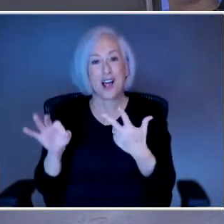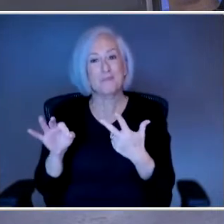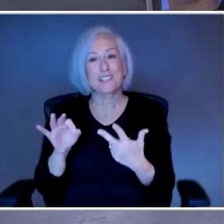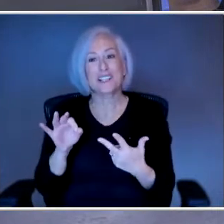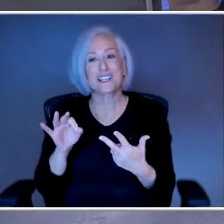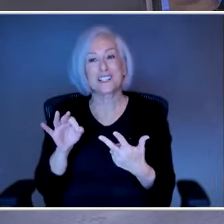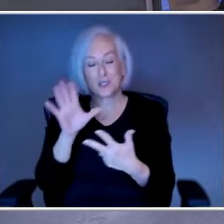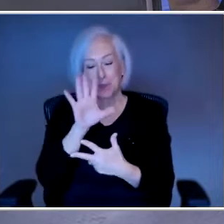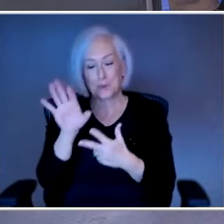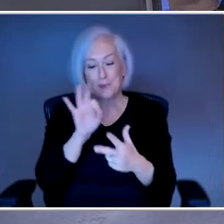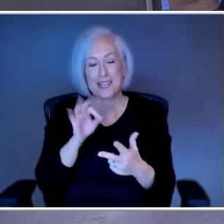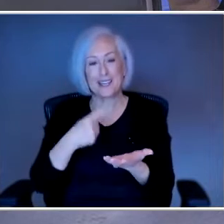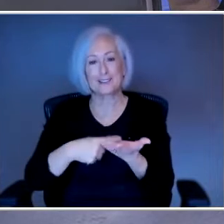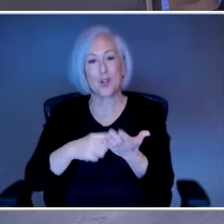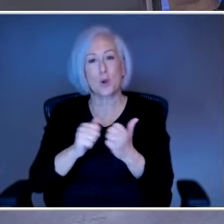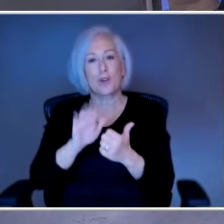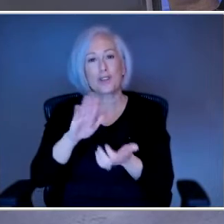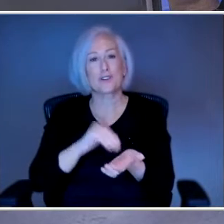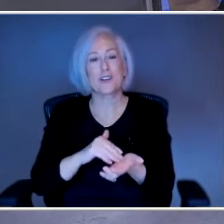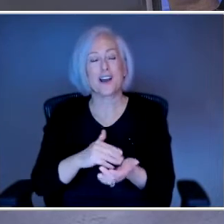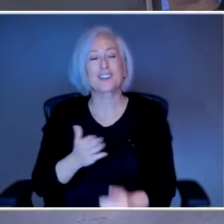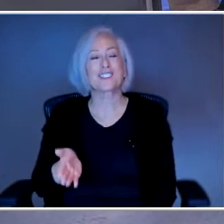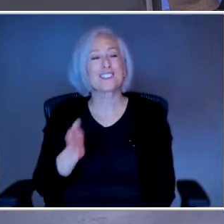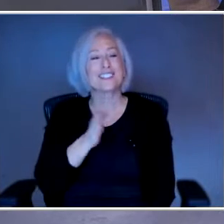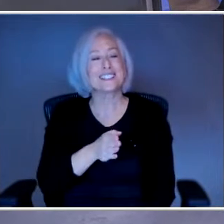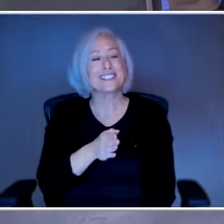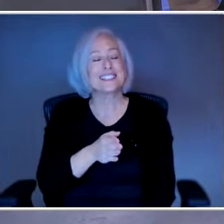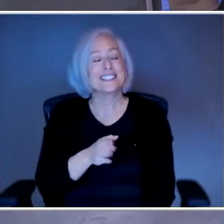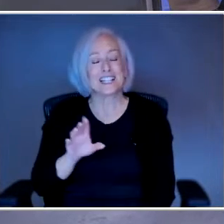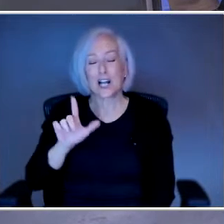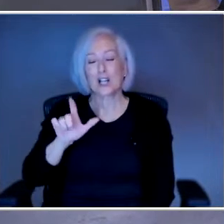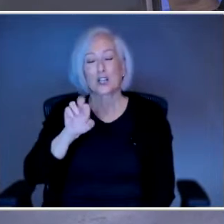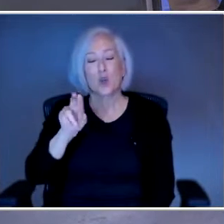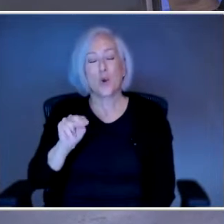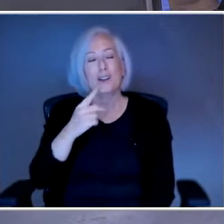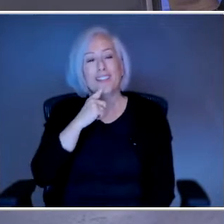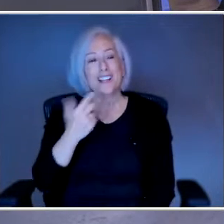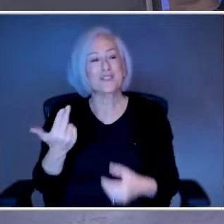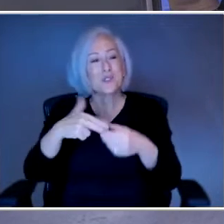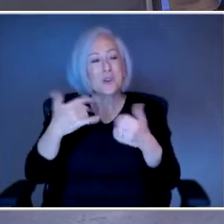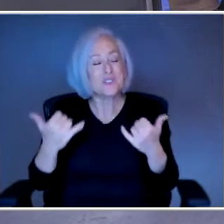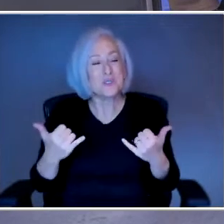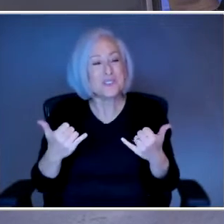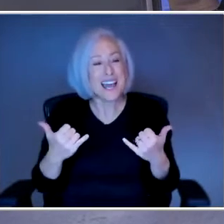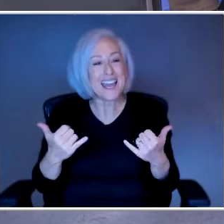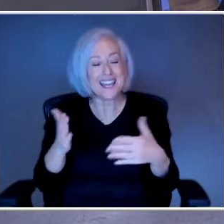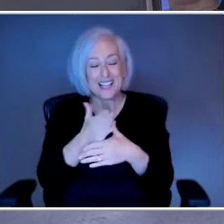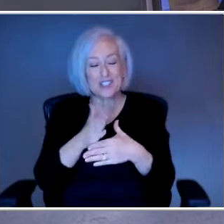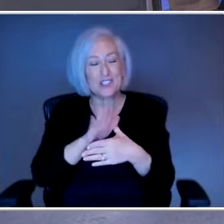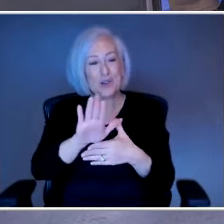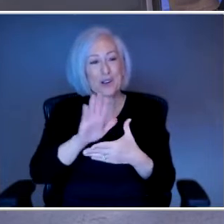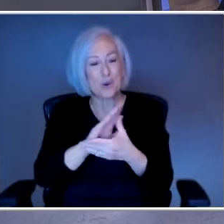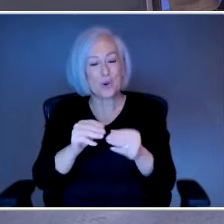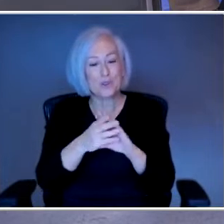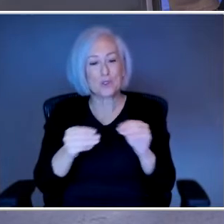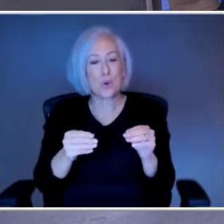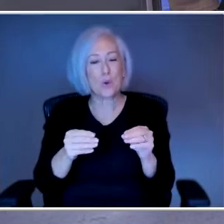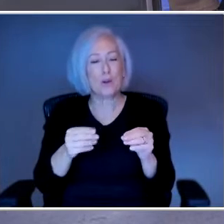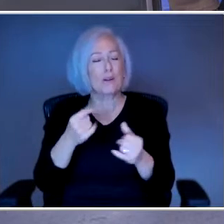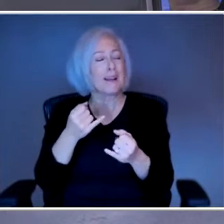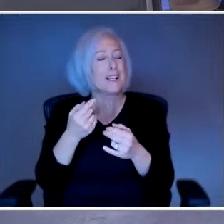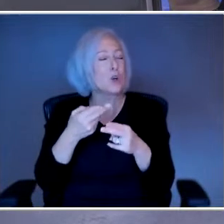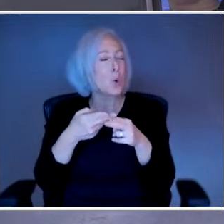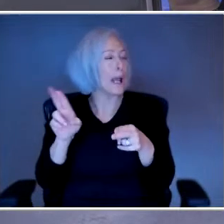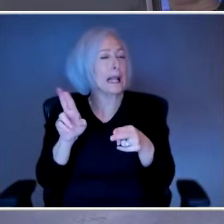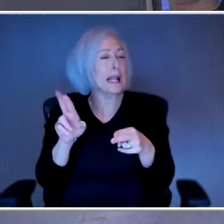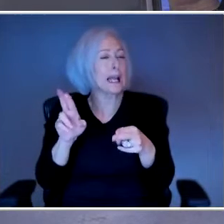doctor through. Yep. Dr. Jaley, thank you. Lauren, thank you for being with us today and just sharing your story. Just wrap us up and tell us, what do you